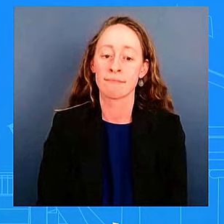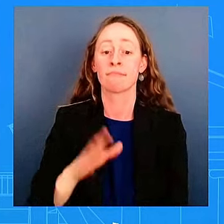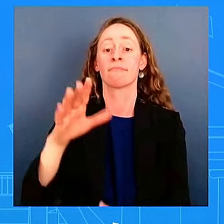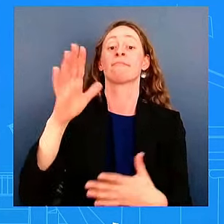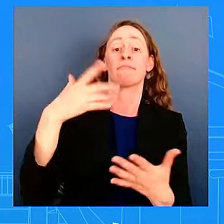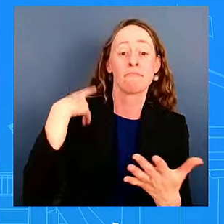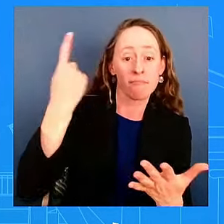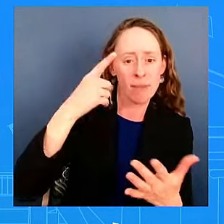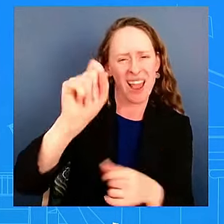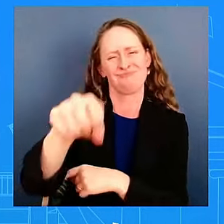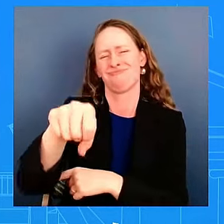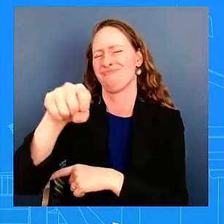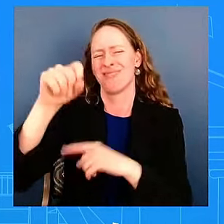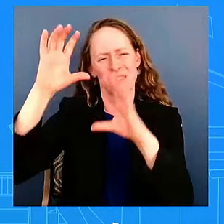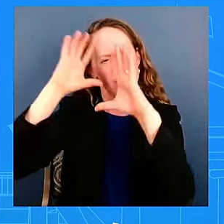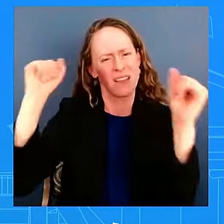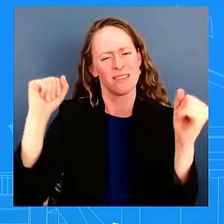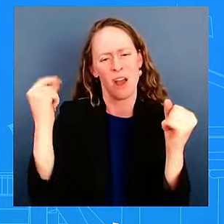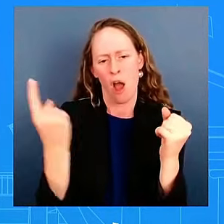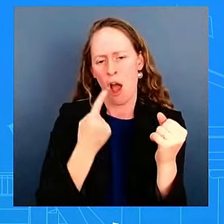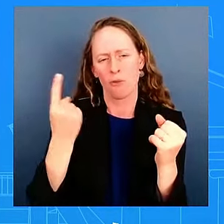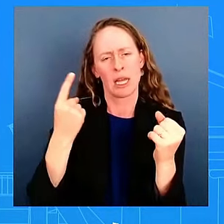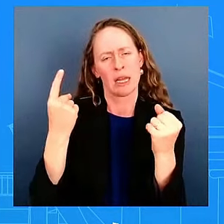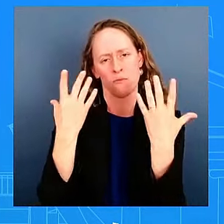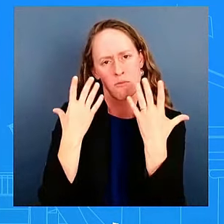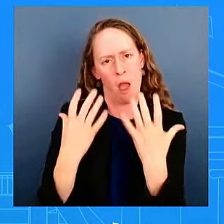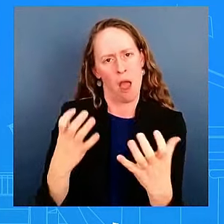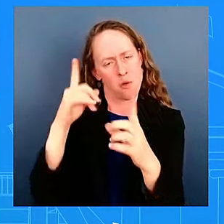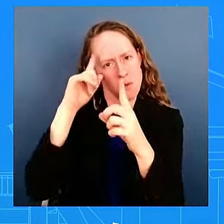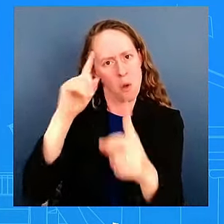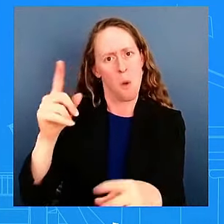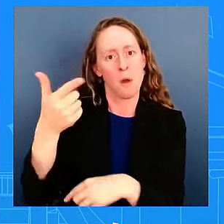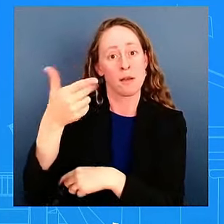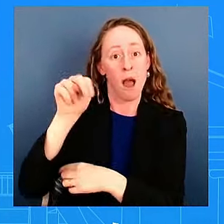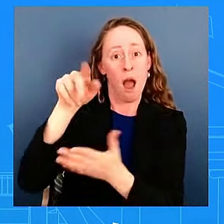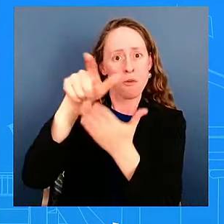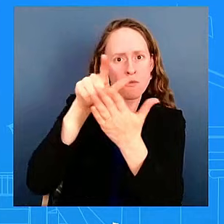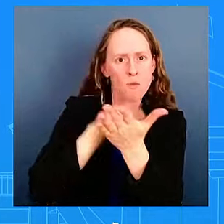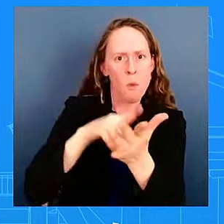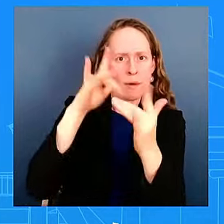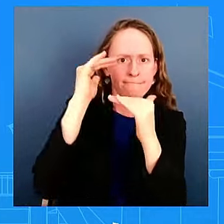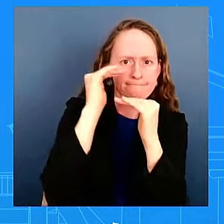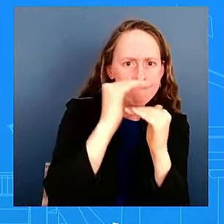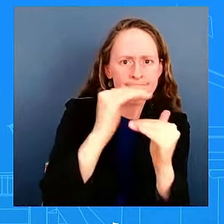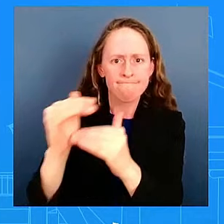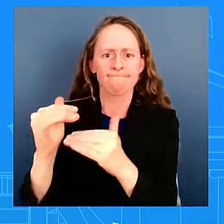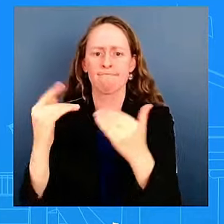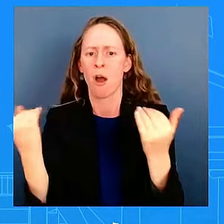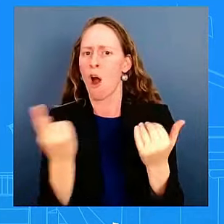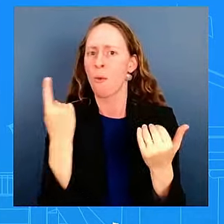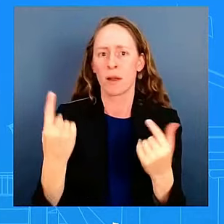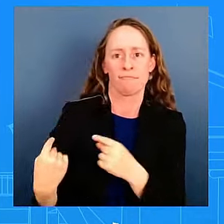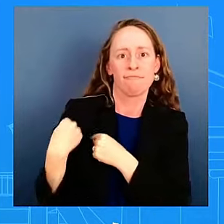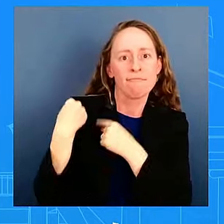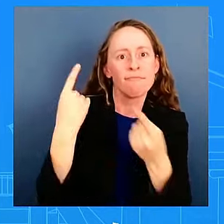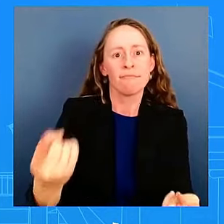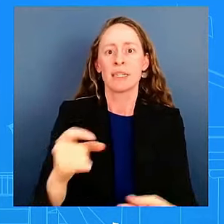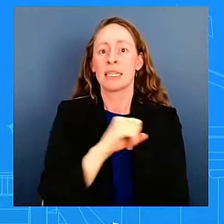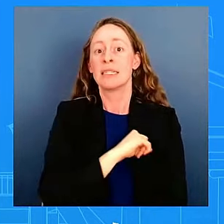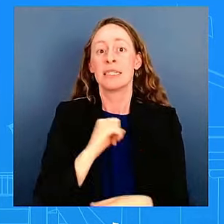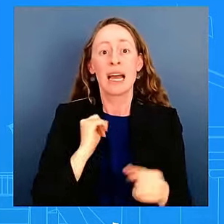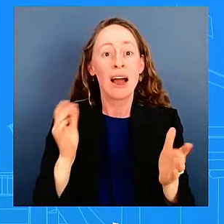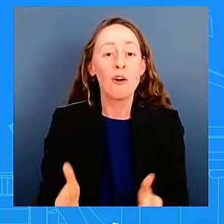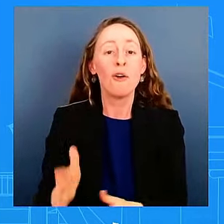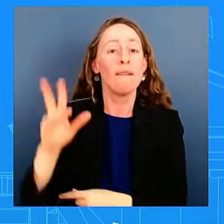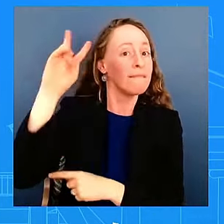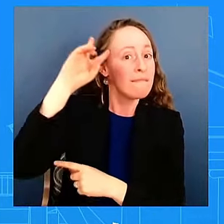throughout his career as a senator, as vice president, and now as president. As you know, we were able to get a bipartisan legislation done, the